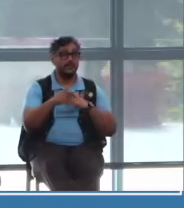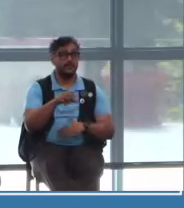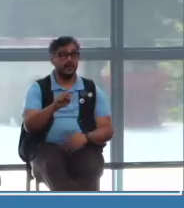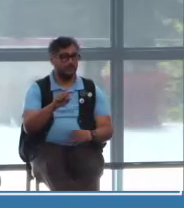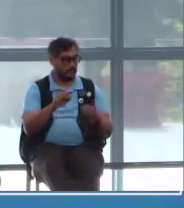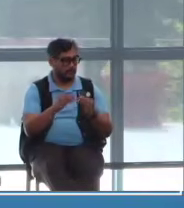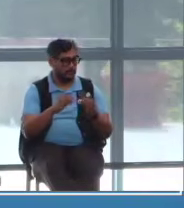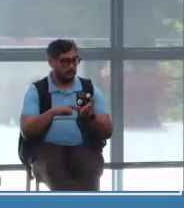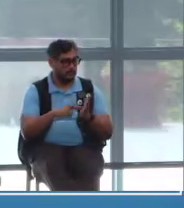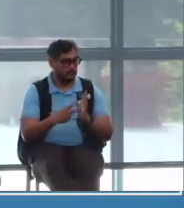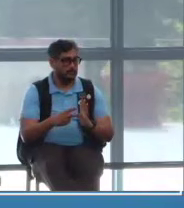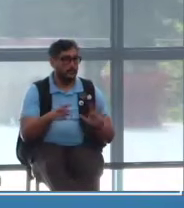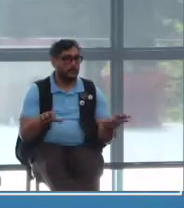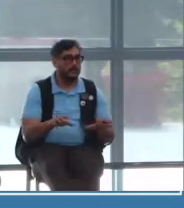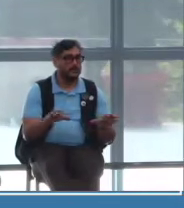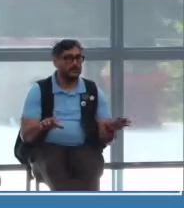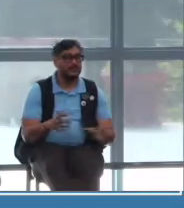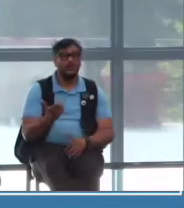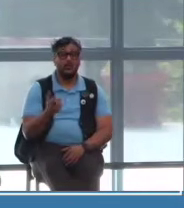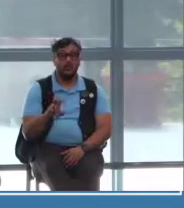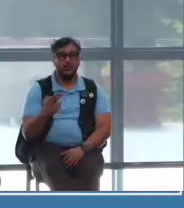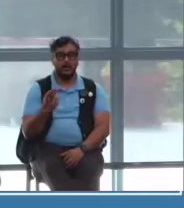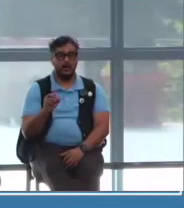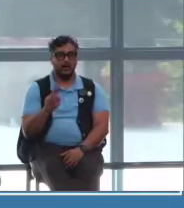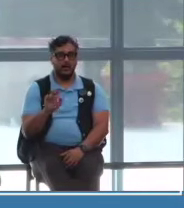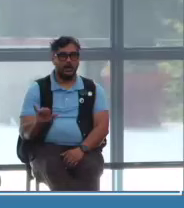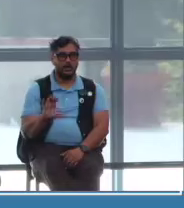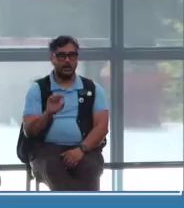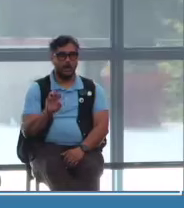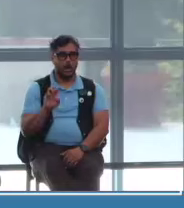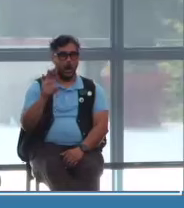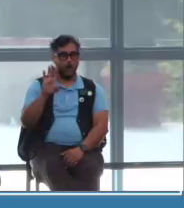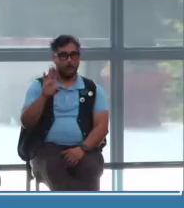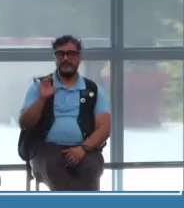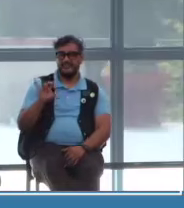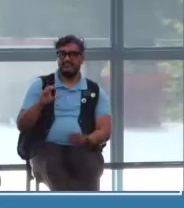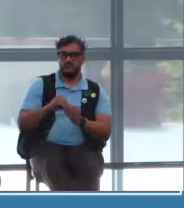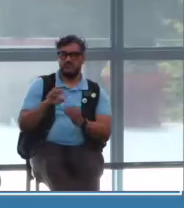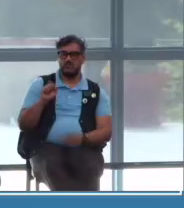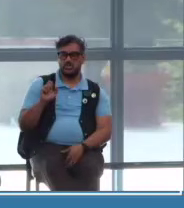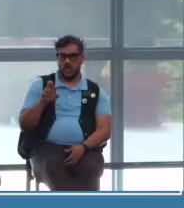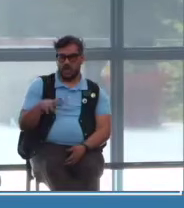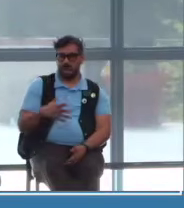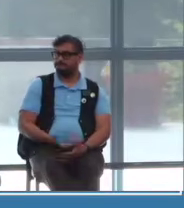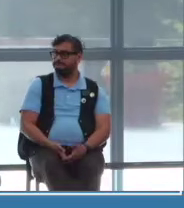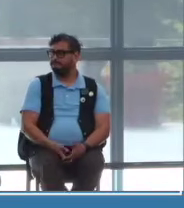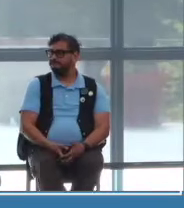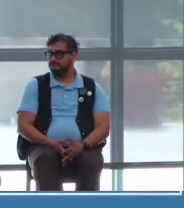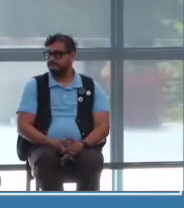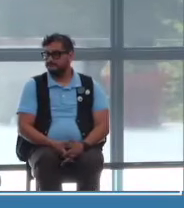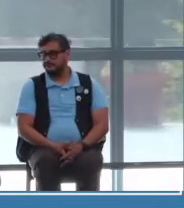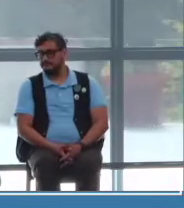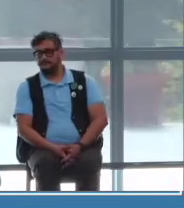more activity, or honeycombing on the appearance of the imaging, which is more scarring. What is a